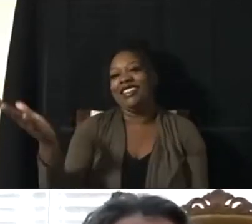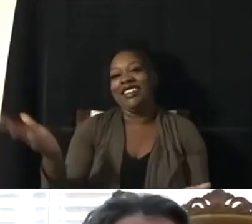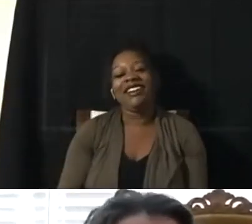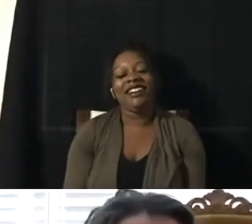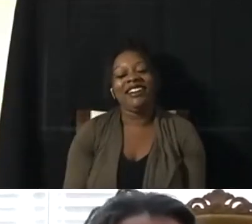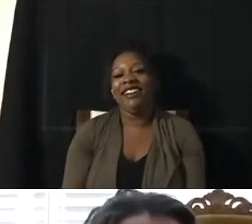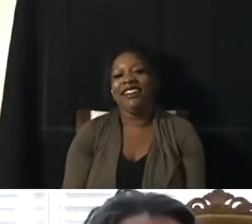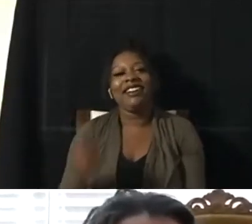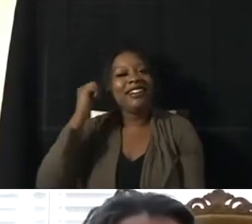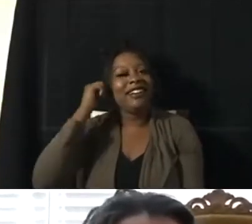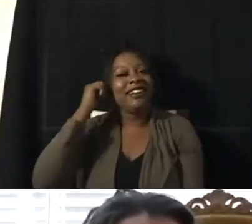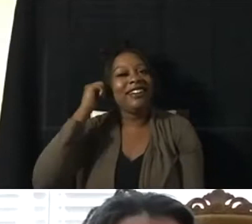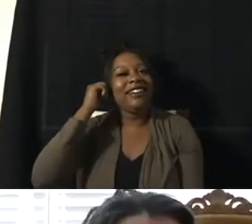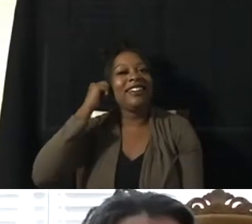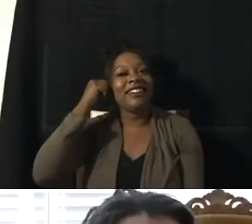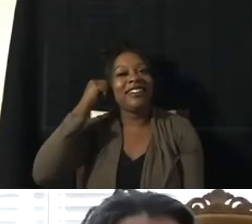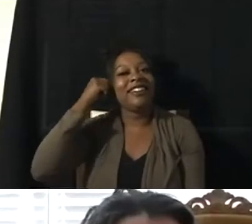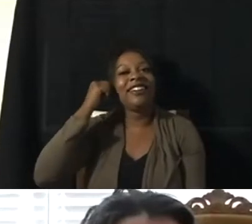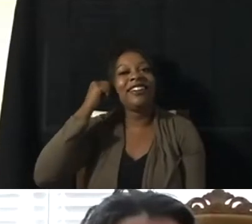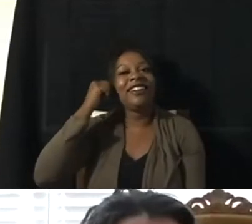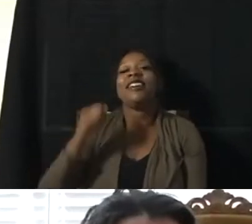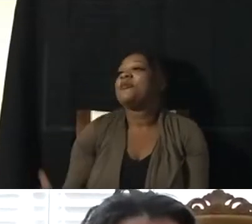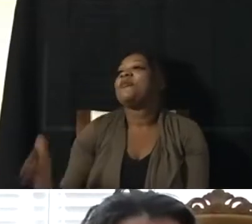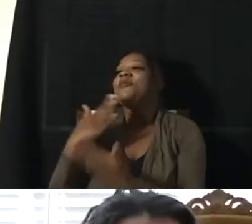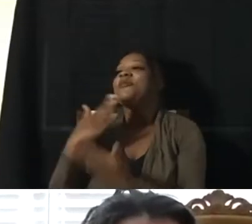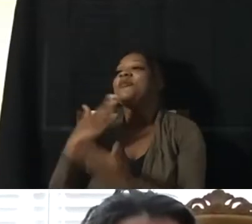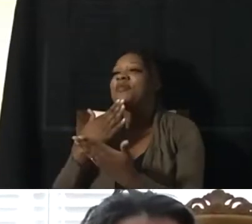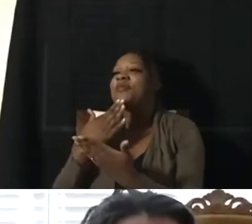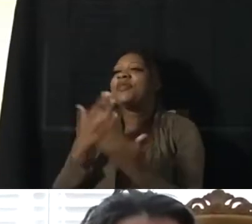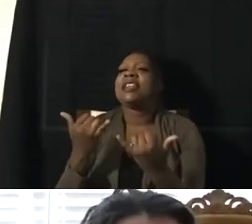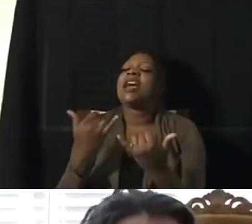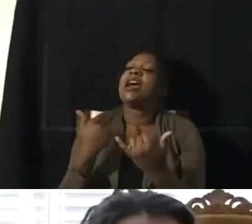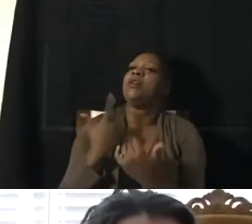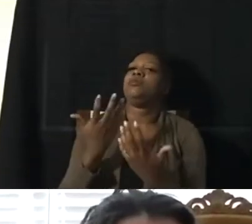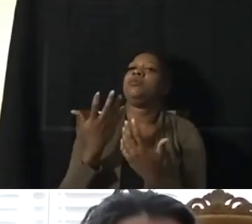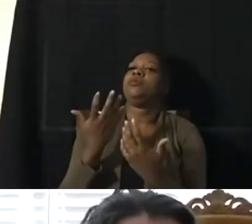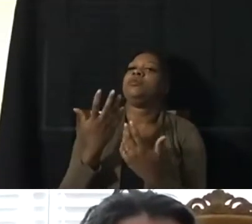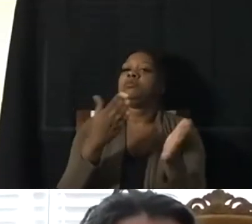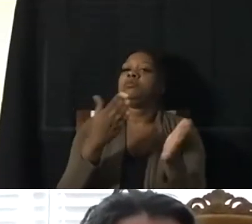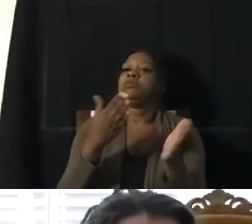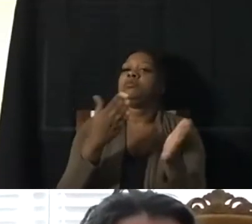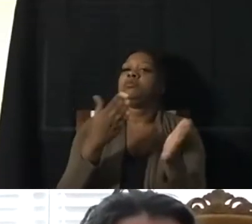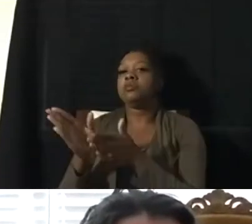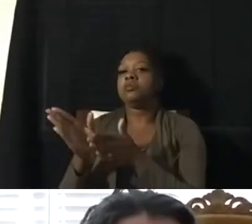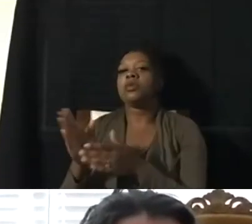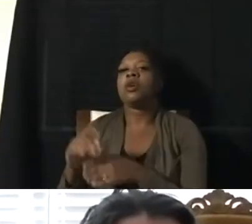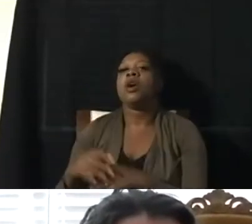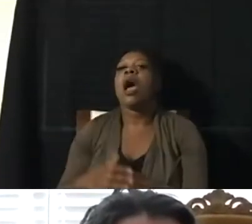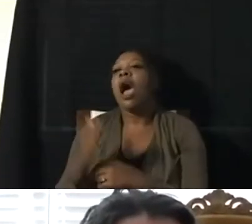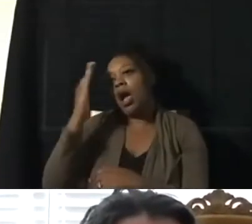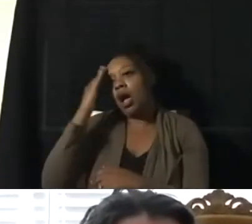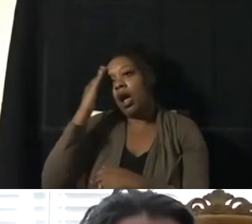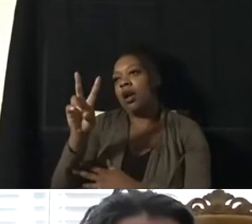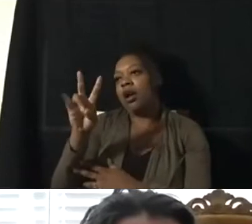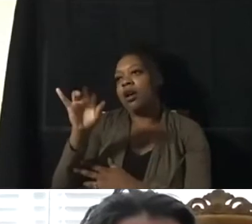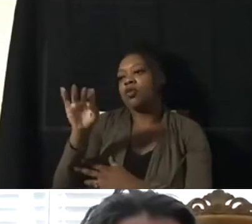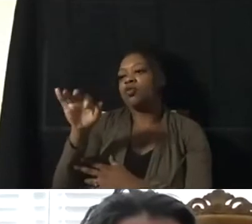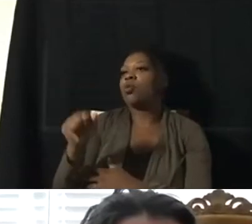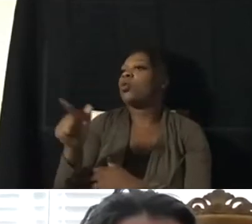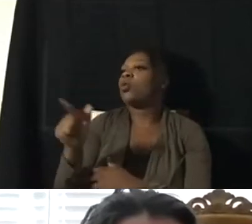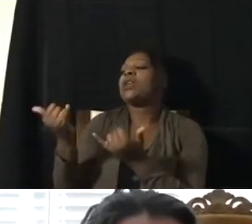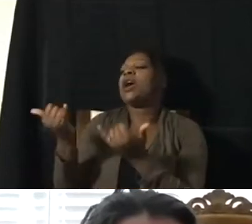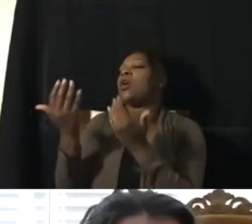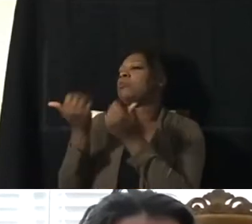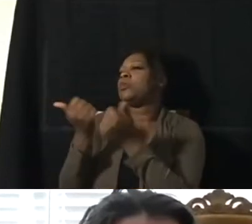Thank you. I'd like to shift topics a moment. Victoria, while you no longer need mobility aids, when you started your job as a reporter